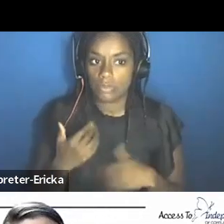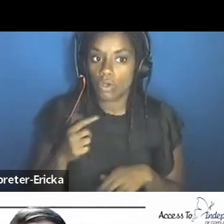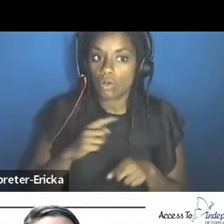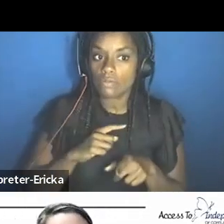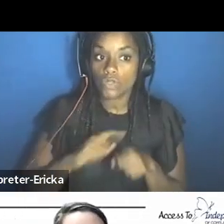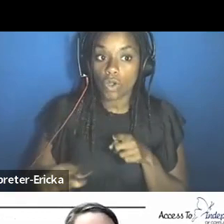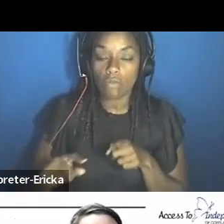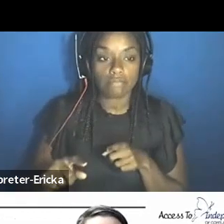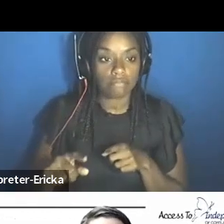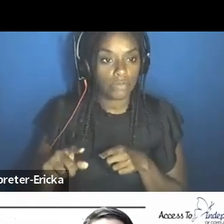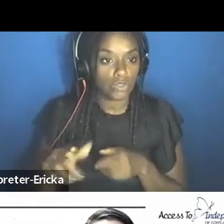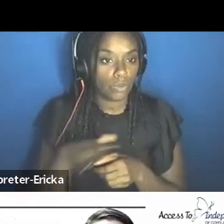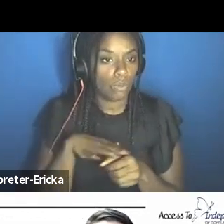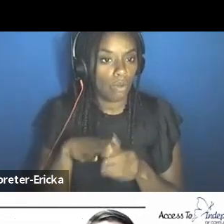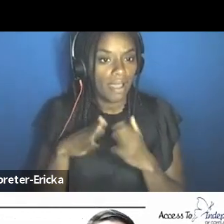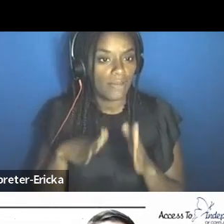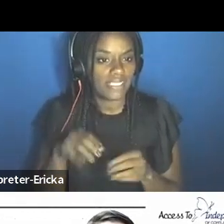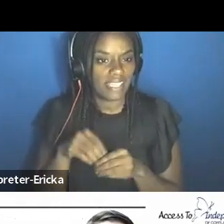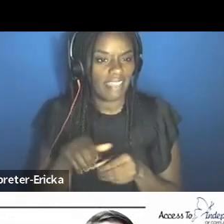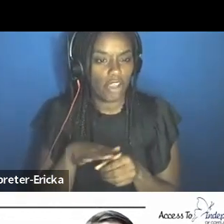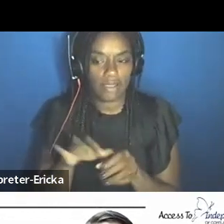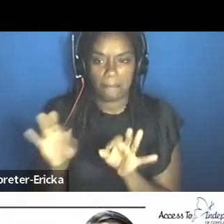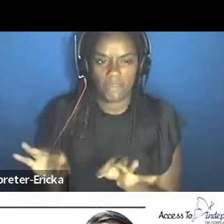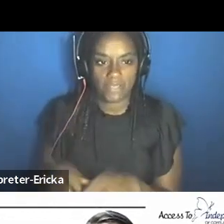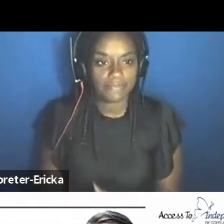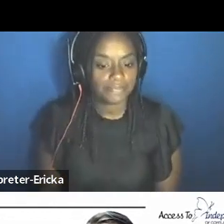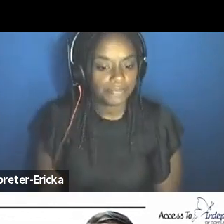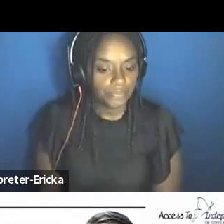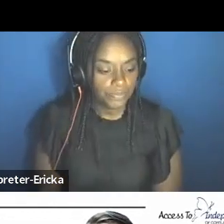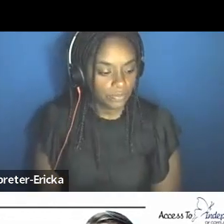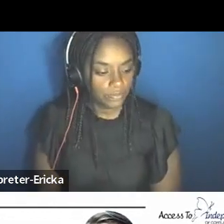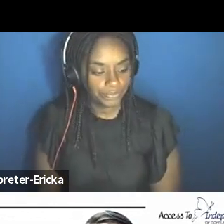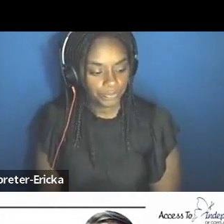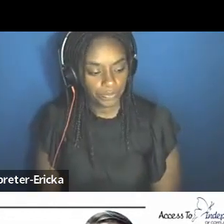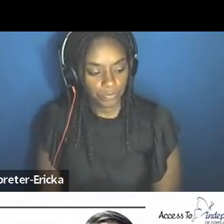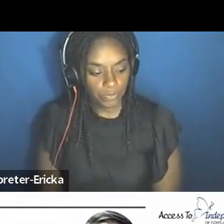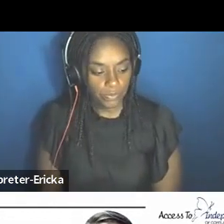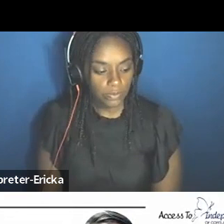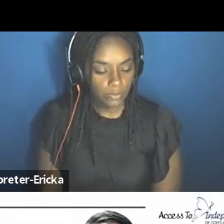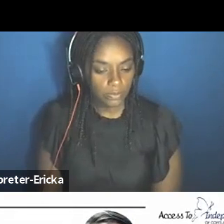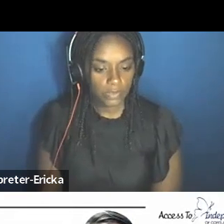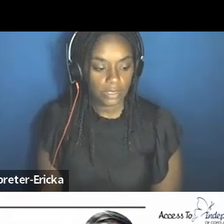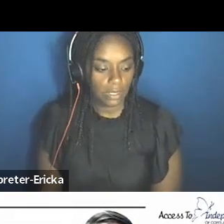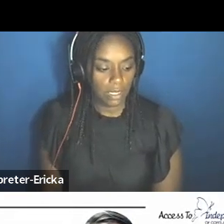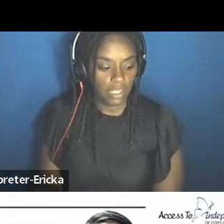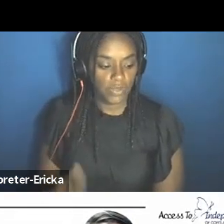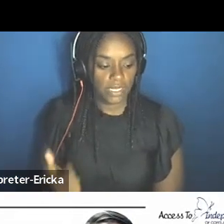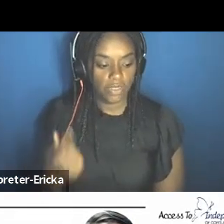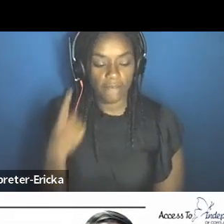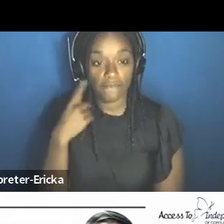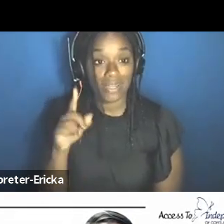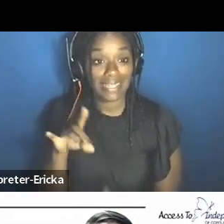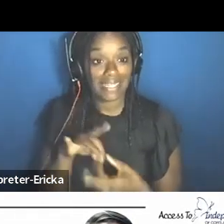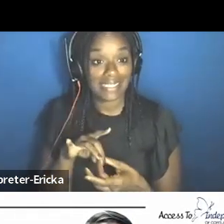whoever's doing housing in your area. Okay, yes, perfect. And then there was also one for connectivity. Do we have